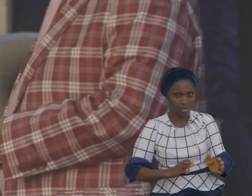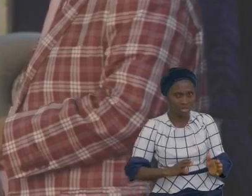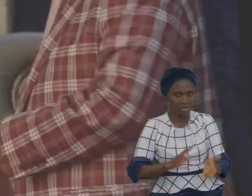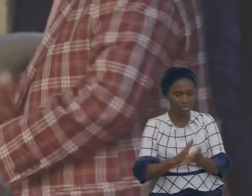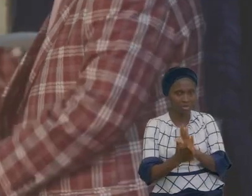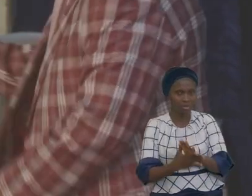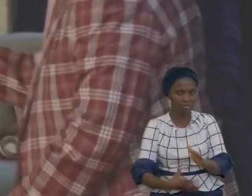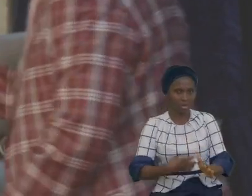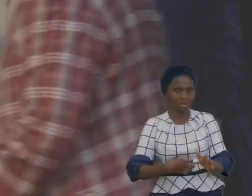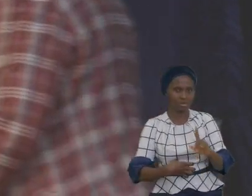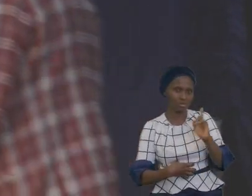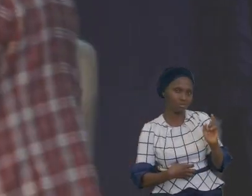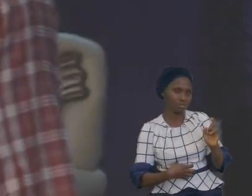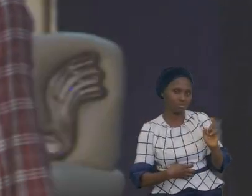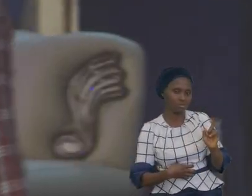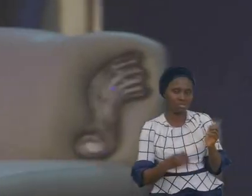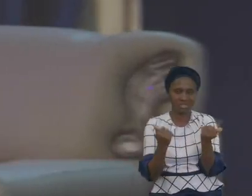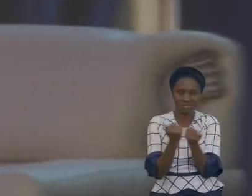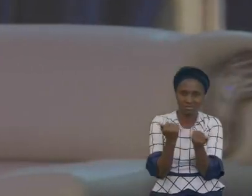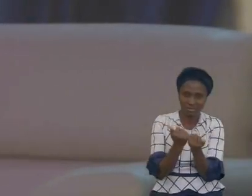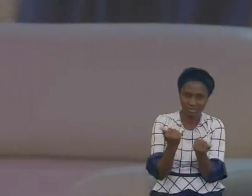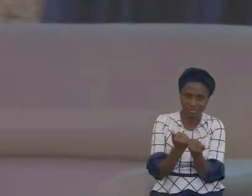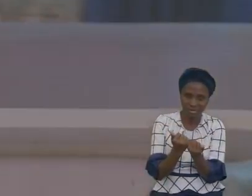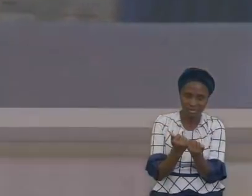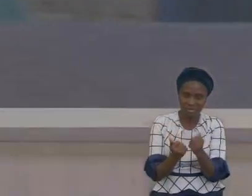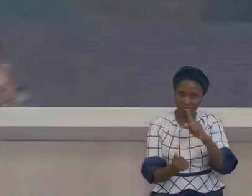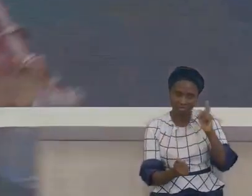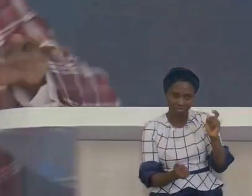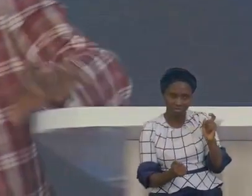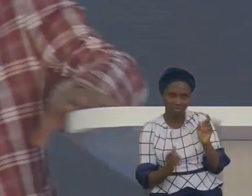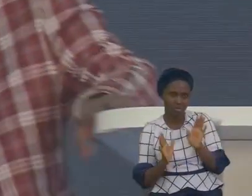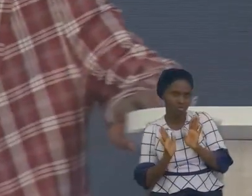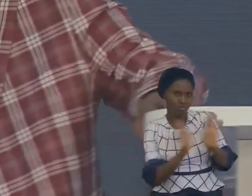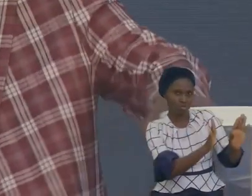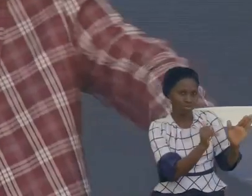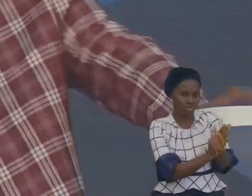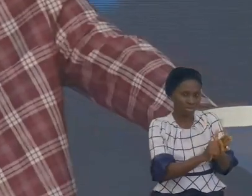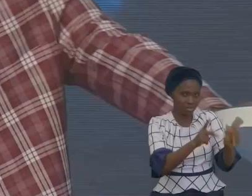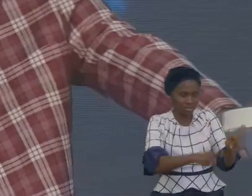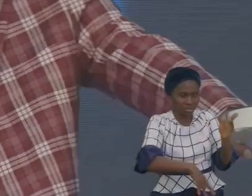of that place? I said, that's my place, that's my place.